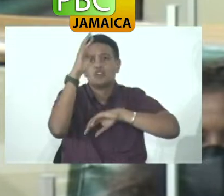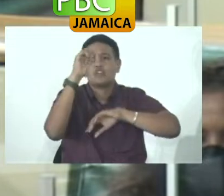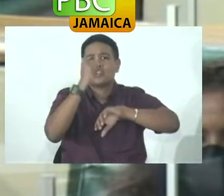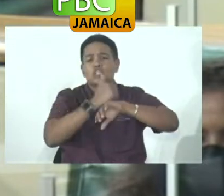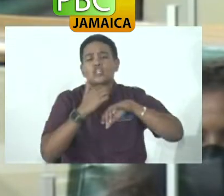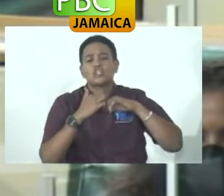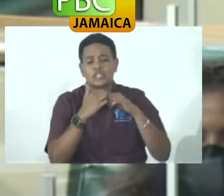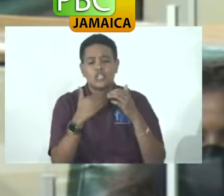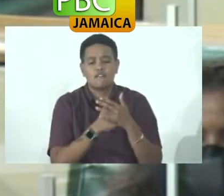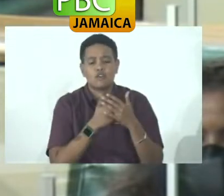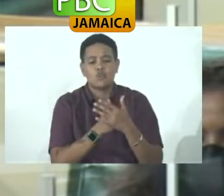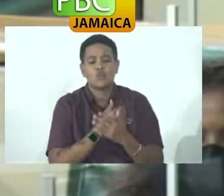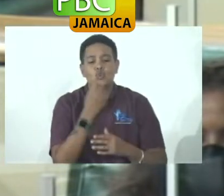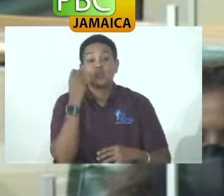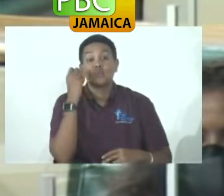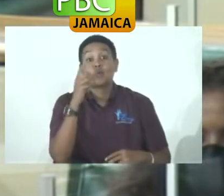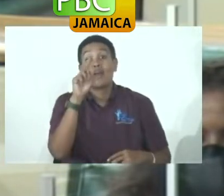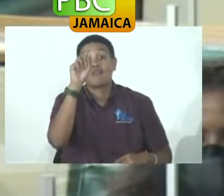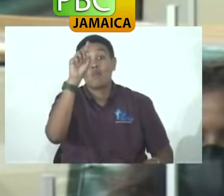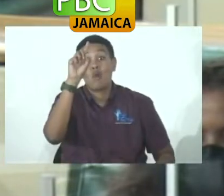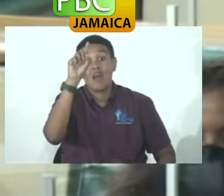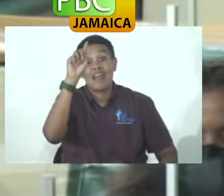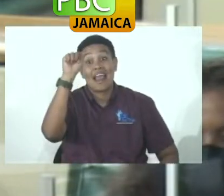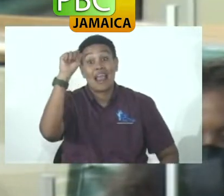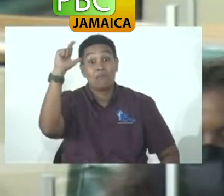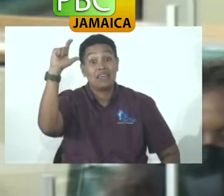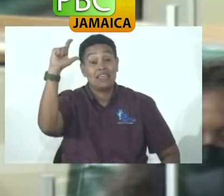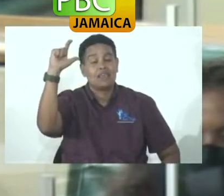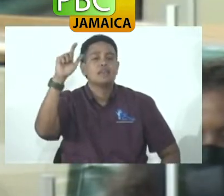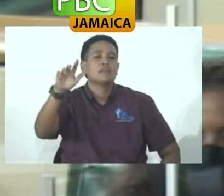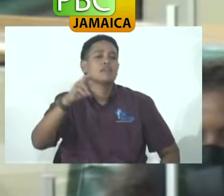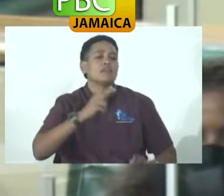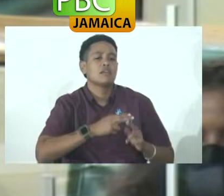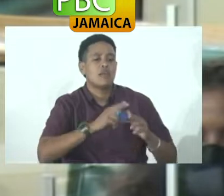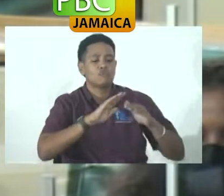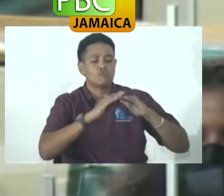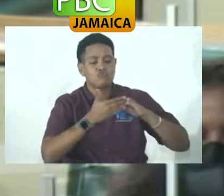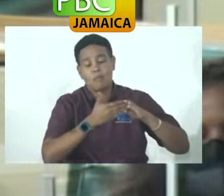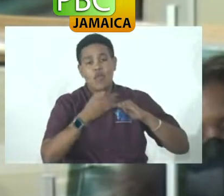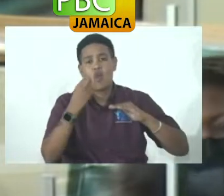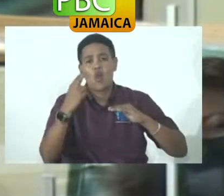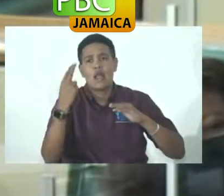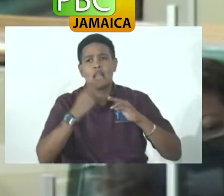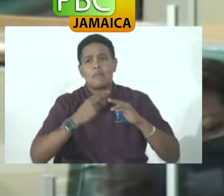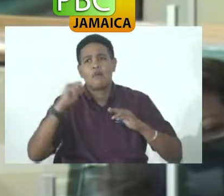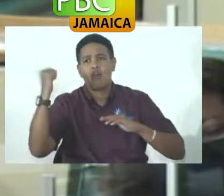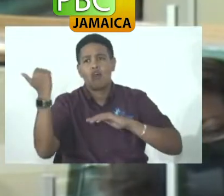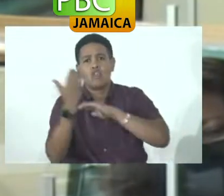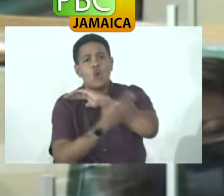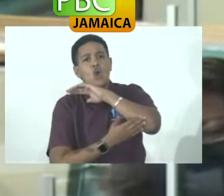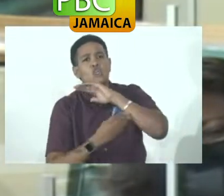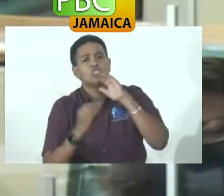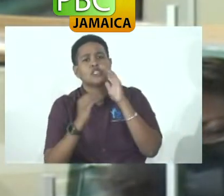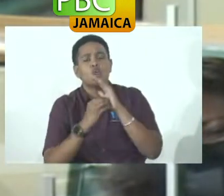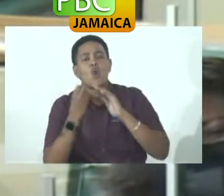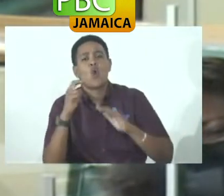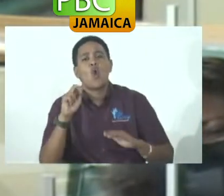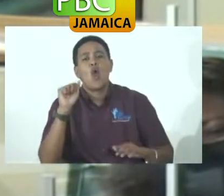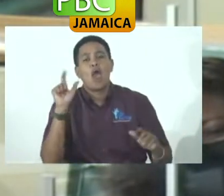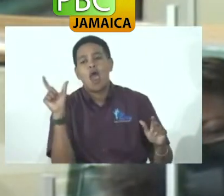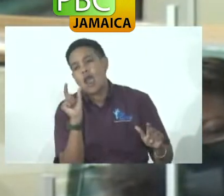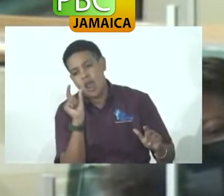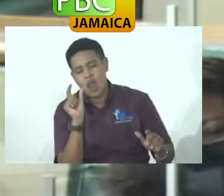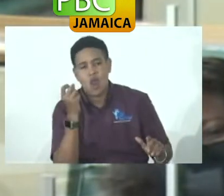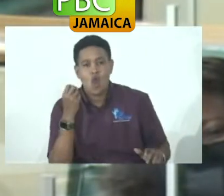new 12(1) big A, is that the name Jamaica or the name of another country or abbreviations